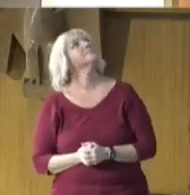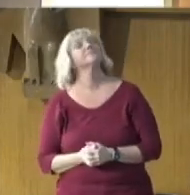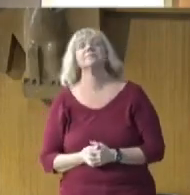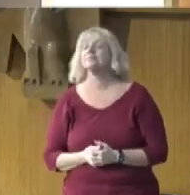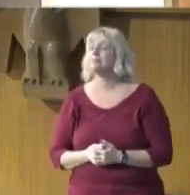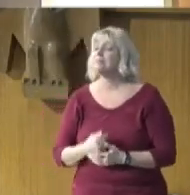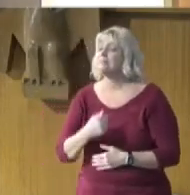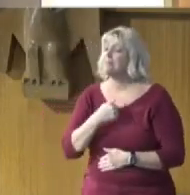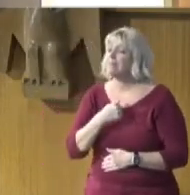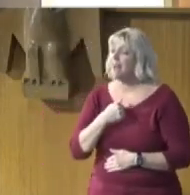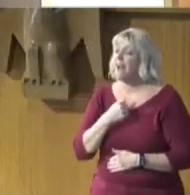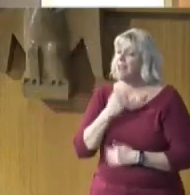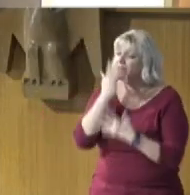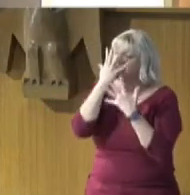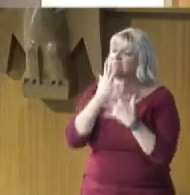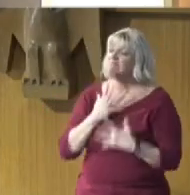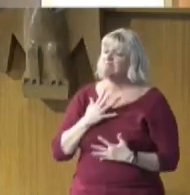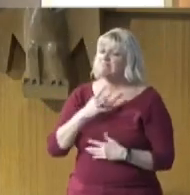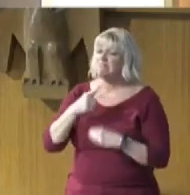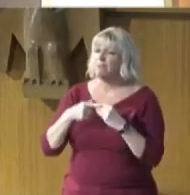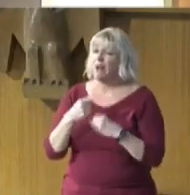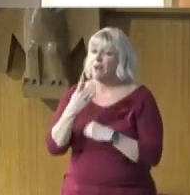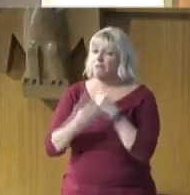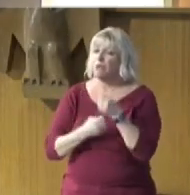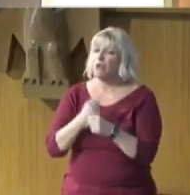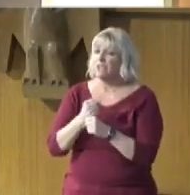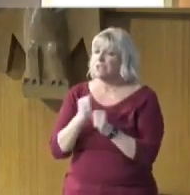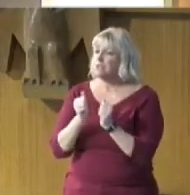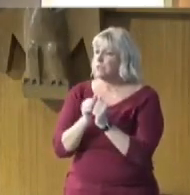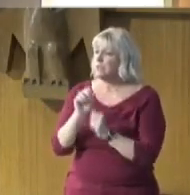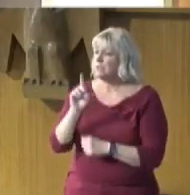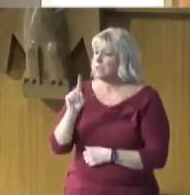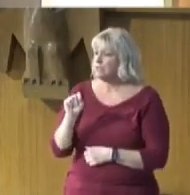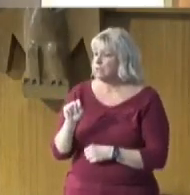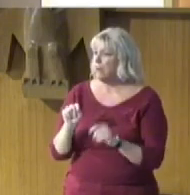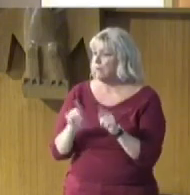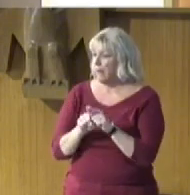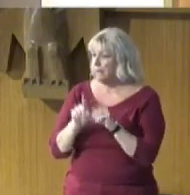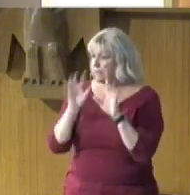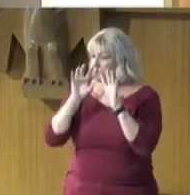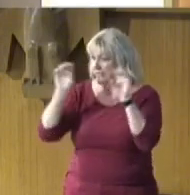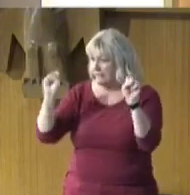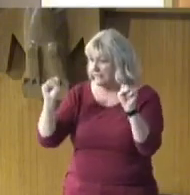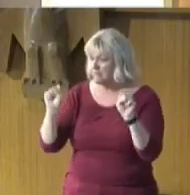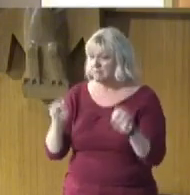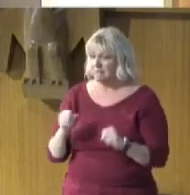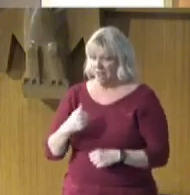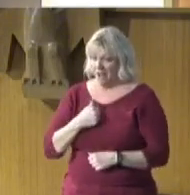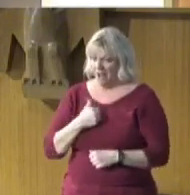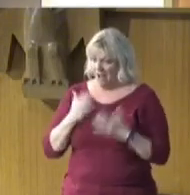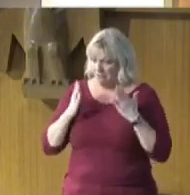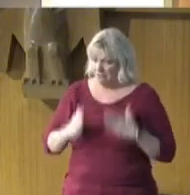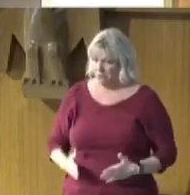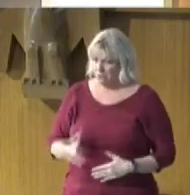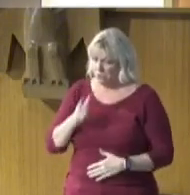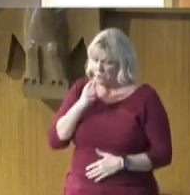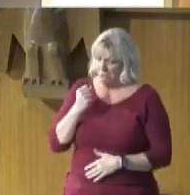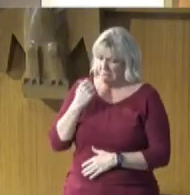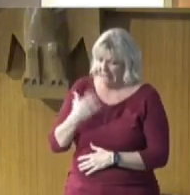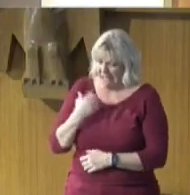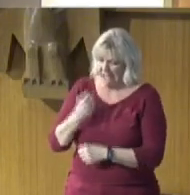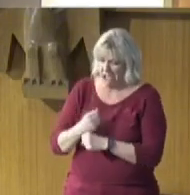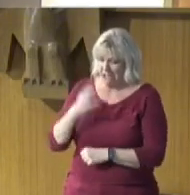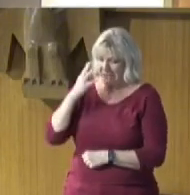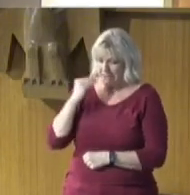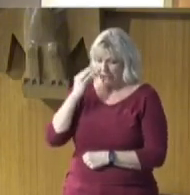I am deeply saddened by the prospect of another 4 years of Donald Trump as president. As someone who has years of experience getting in trouble for the things I